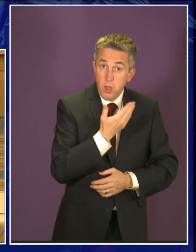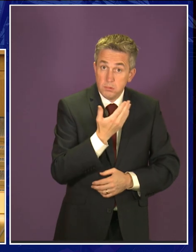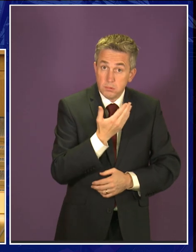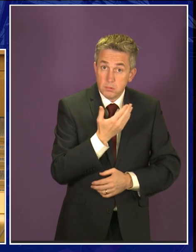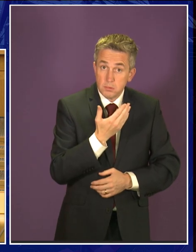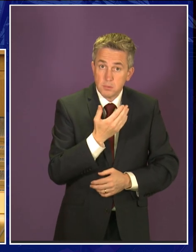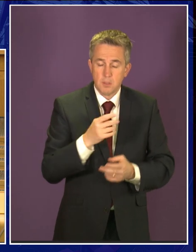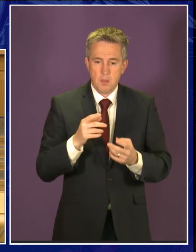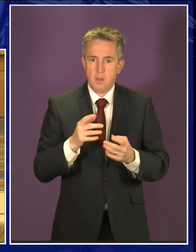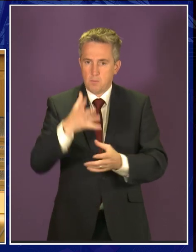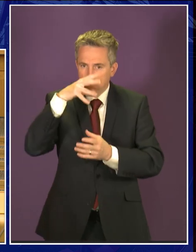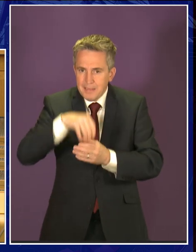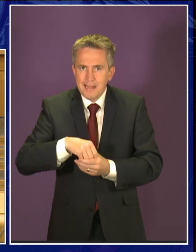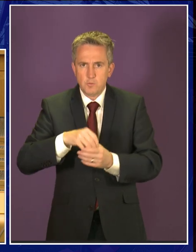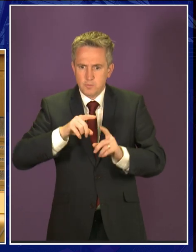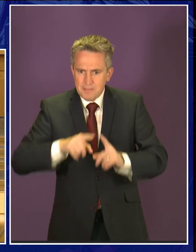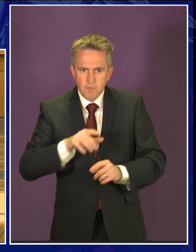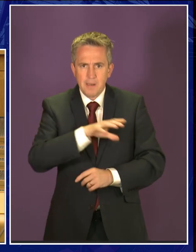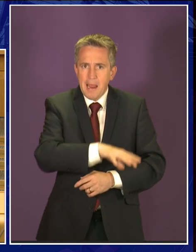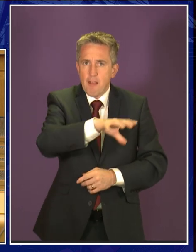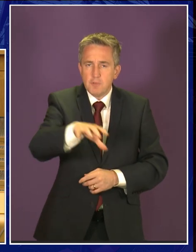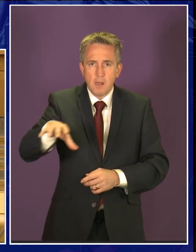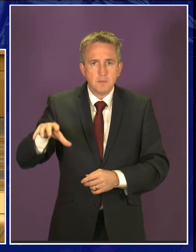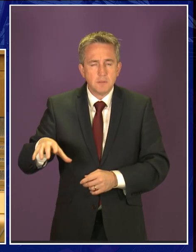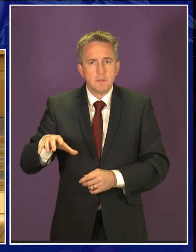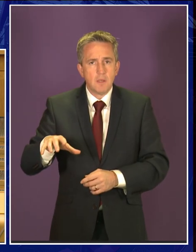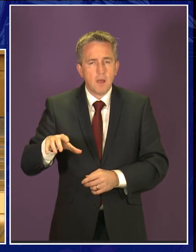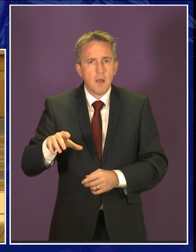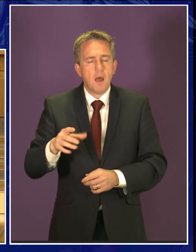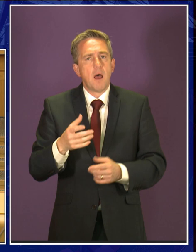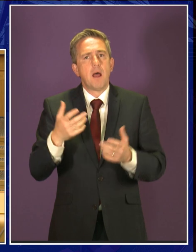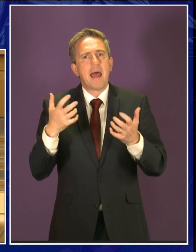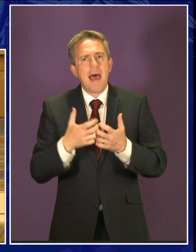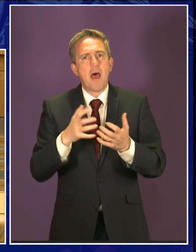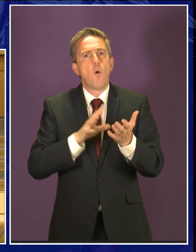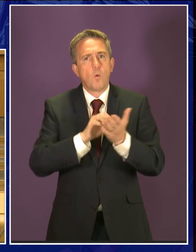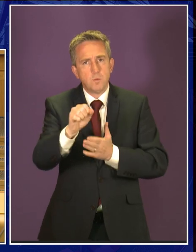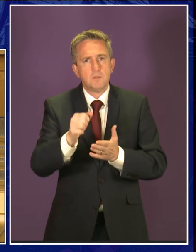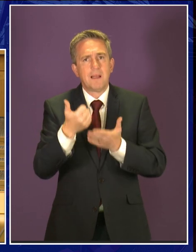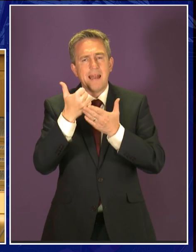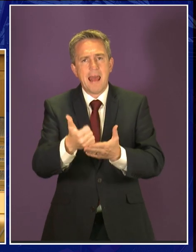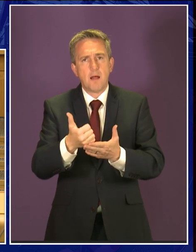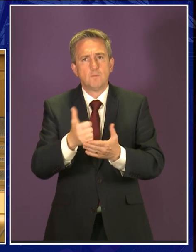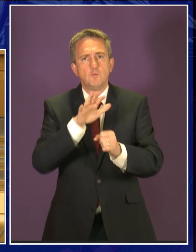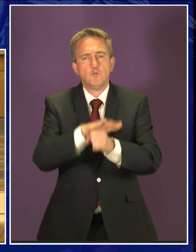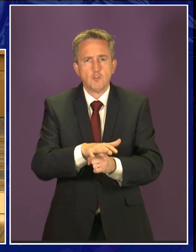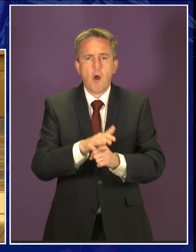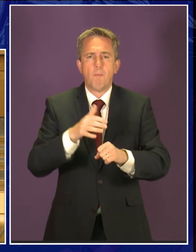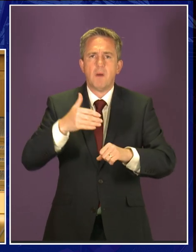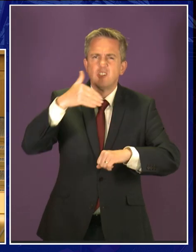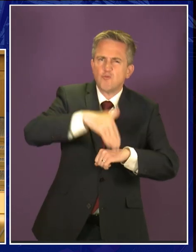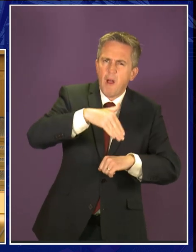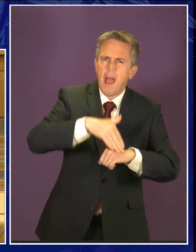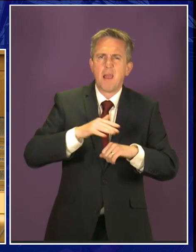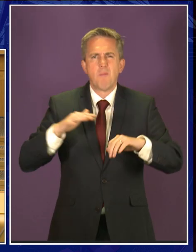that we call safe, and how we use culture to combat things like crime and violence. And we